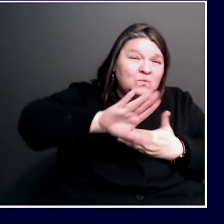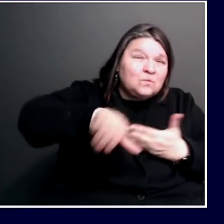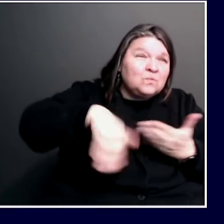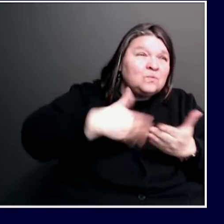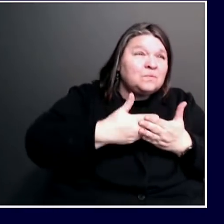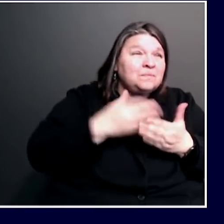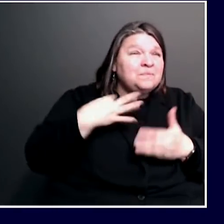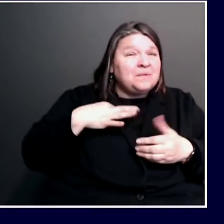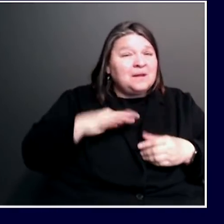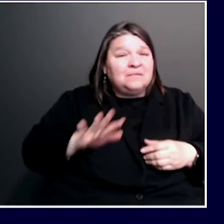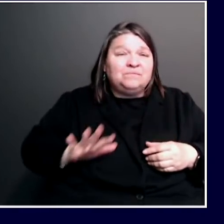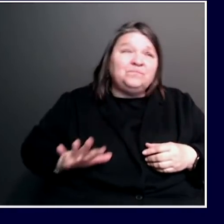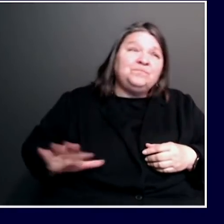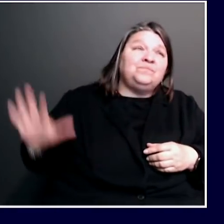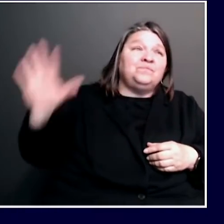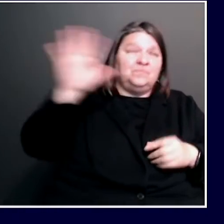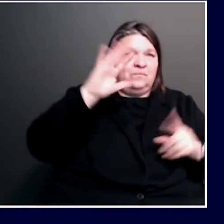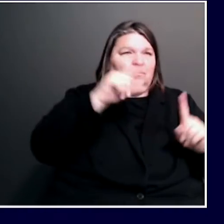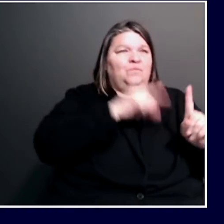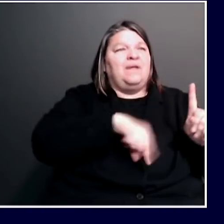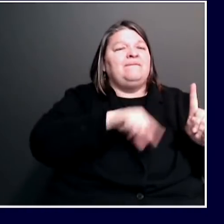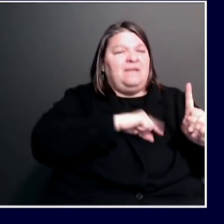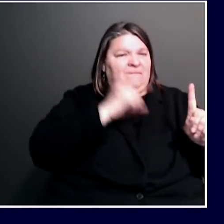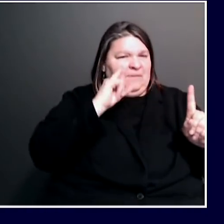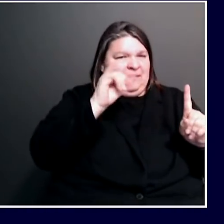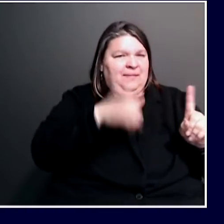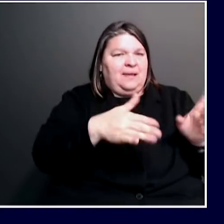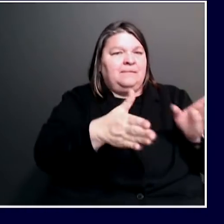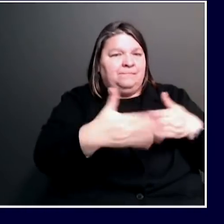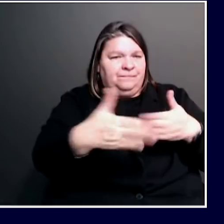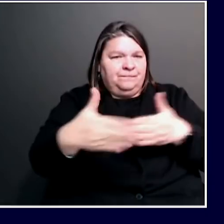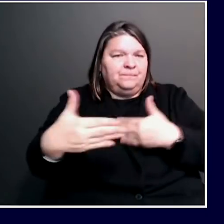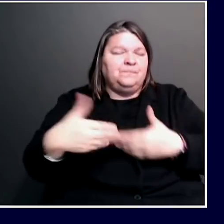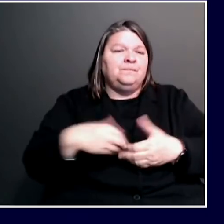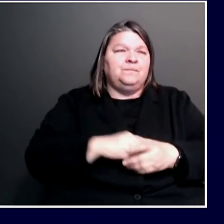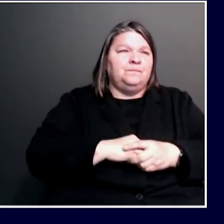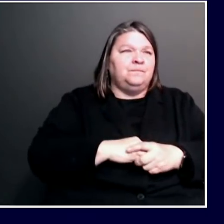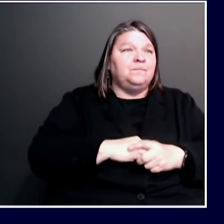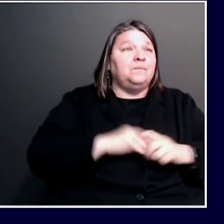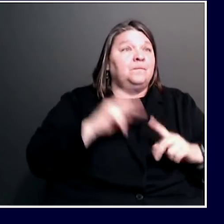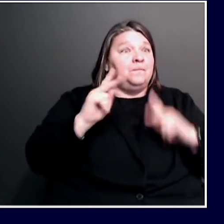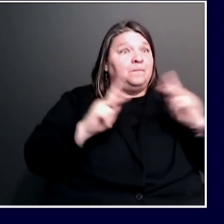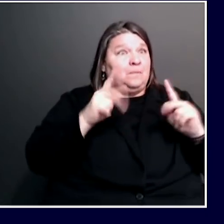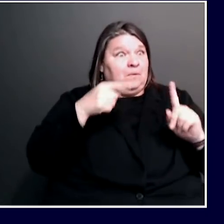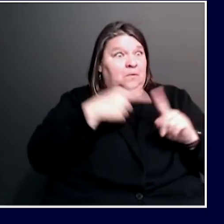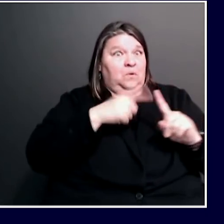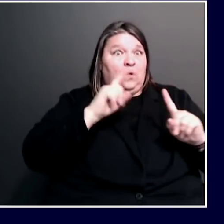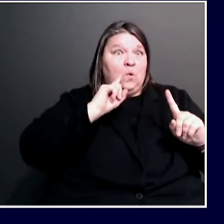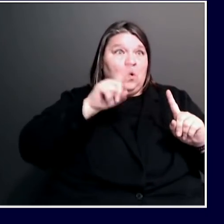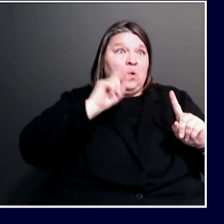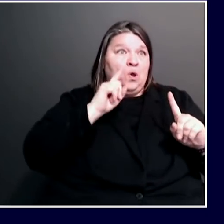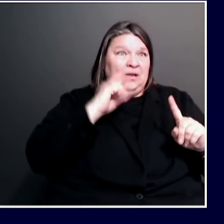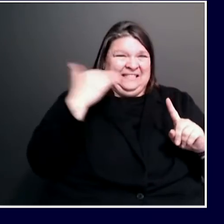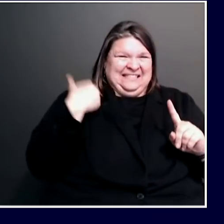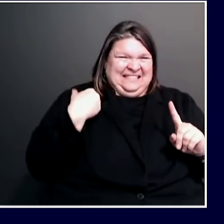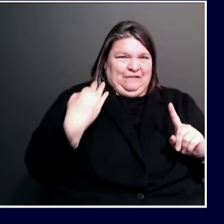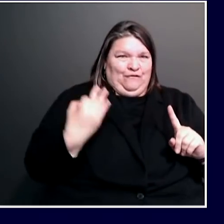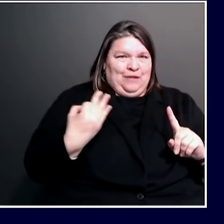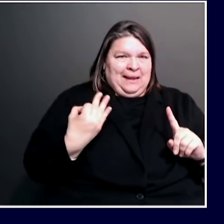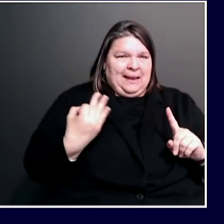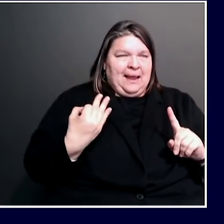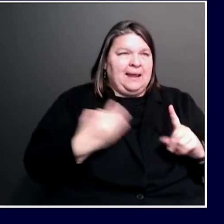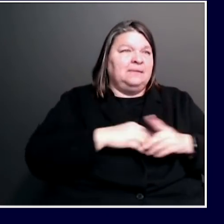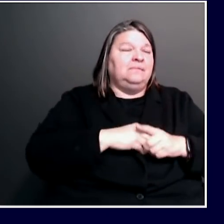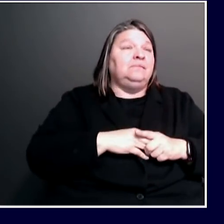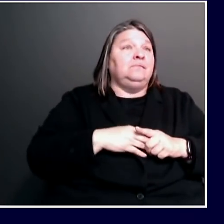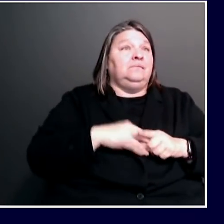this month-long pilot. People could start ordering last Friday, and as of midnight yesterday, 8,500